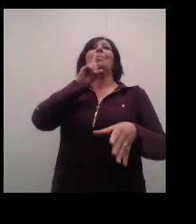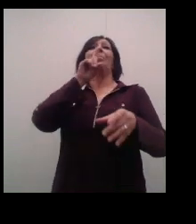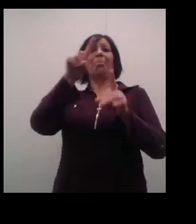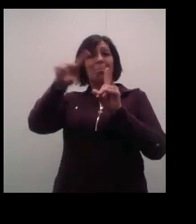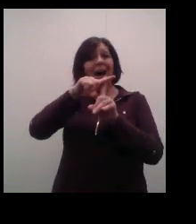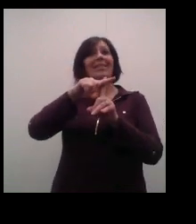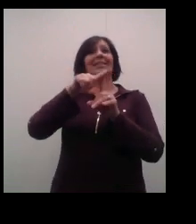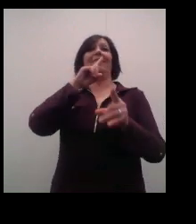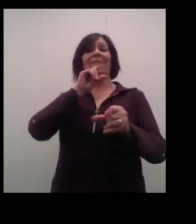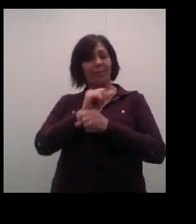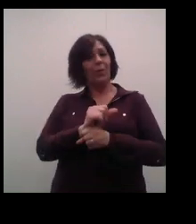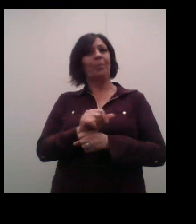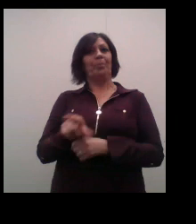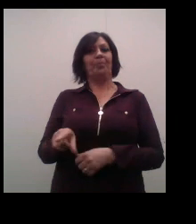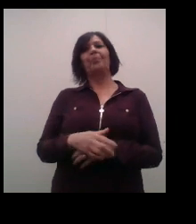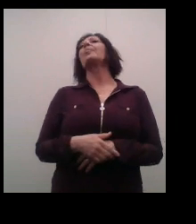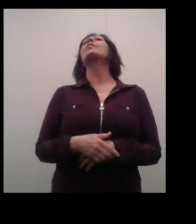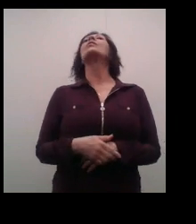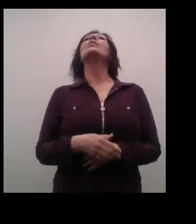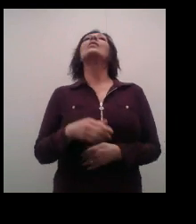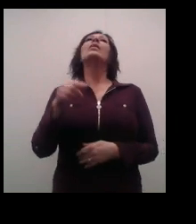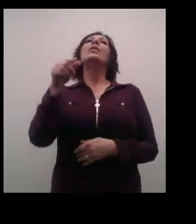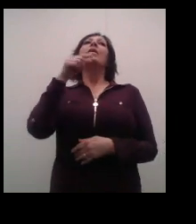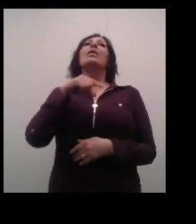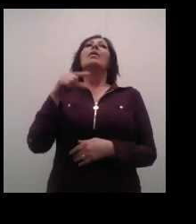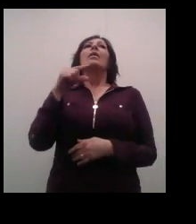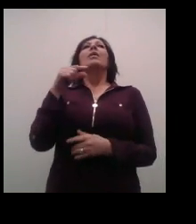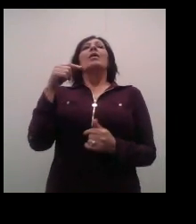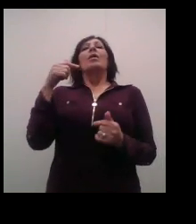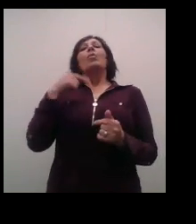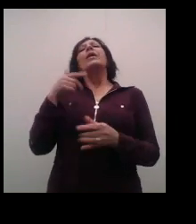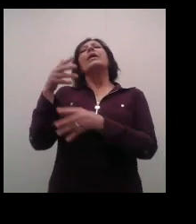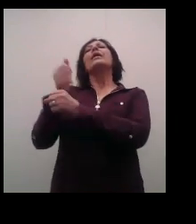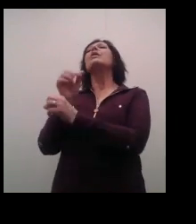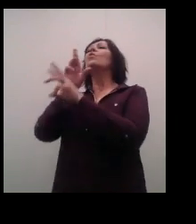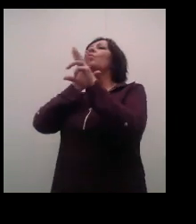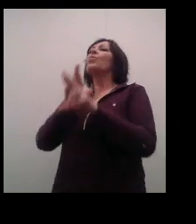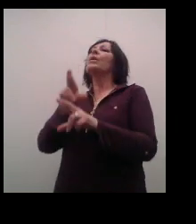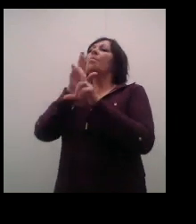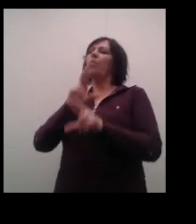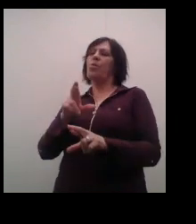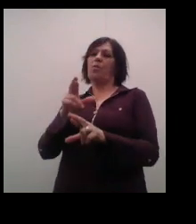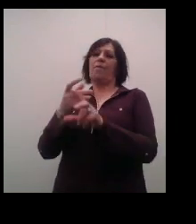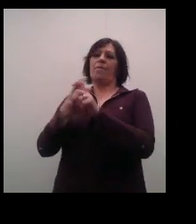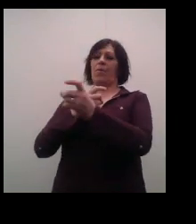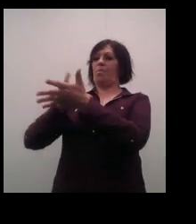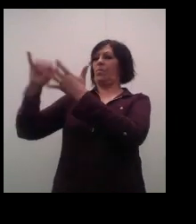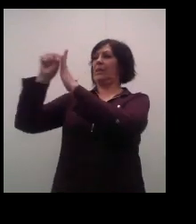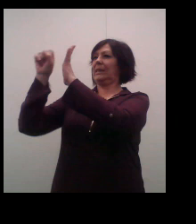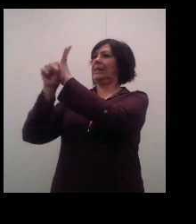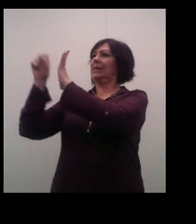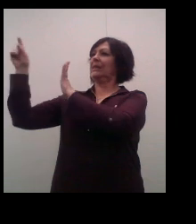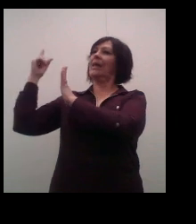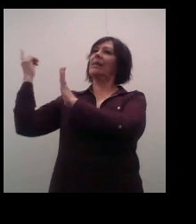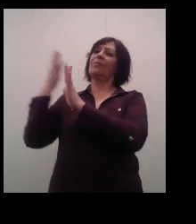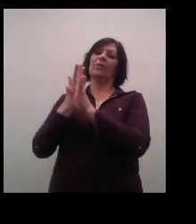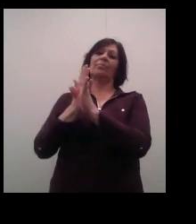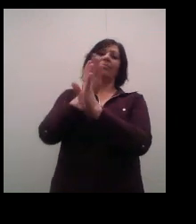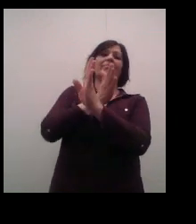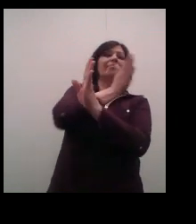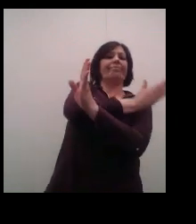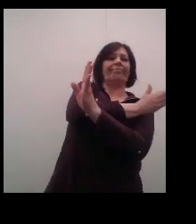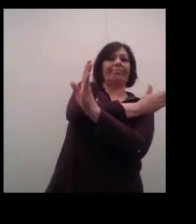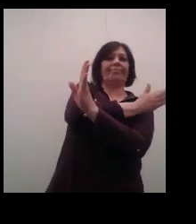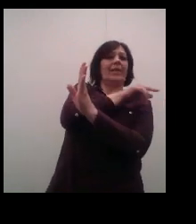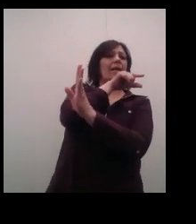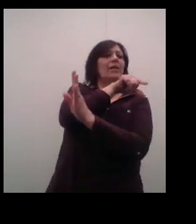report for April 29th. As I've said before, we get the report at the end of a day, and it's for the day before. There